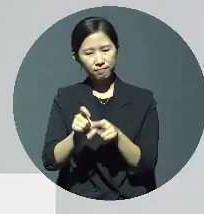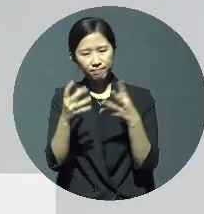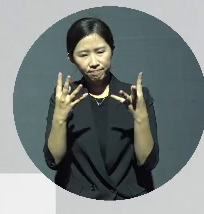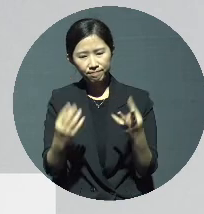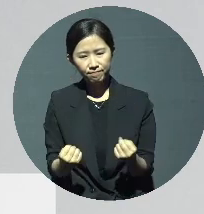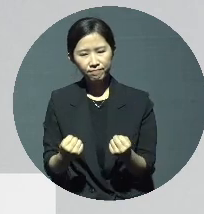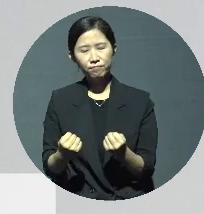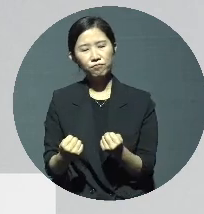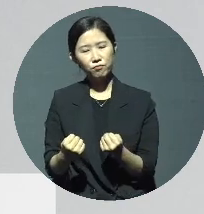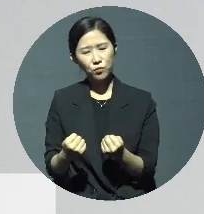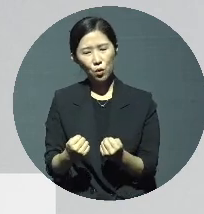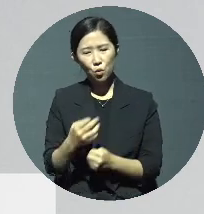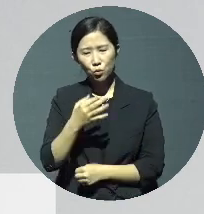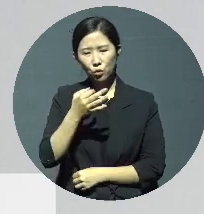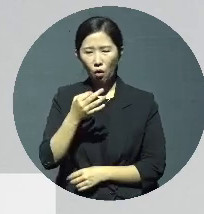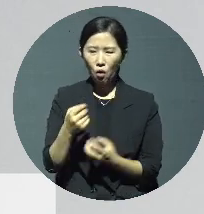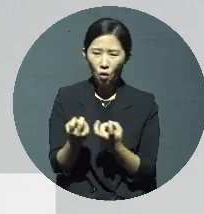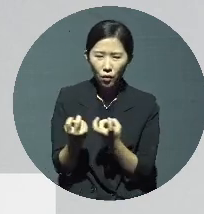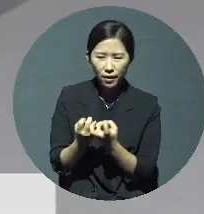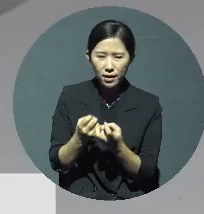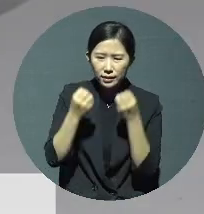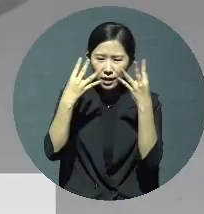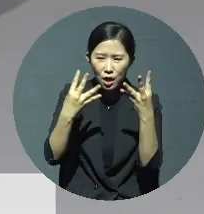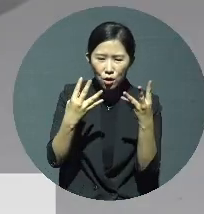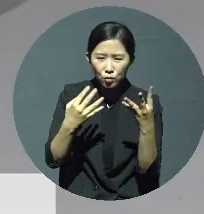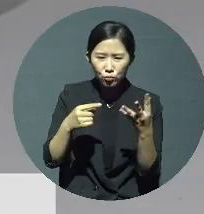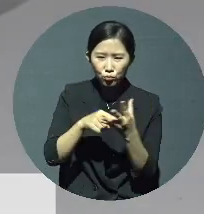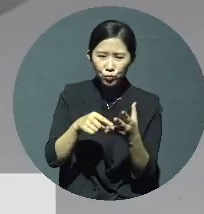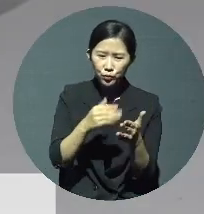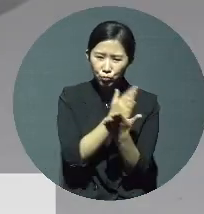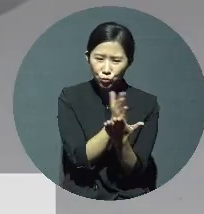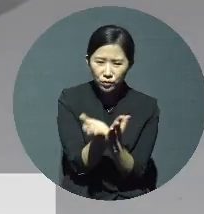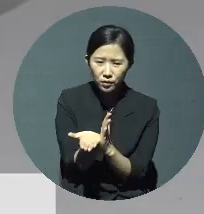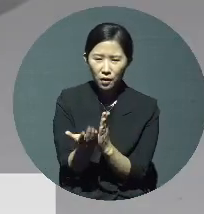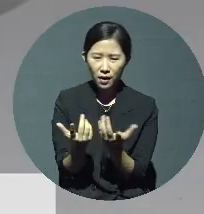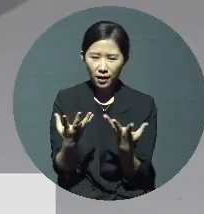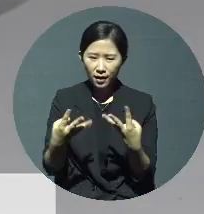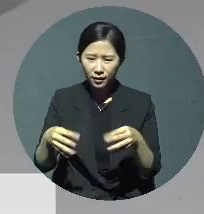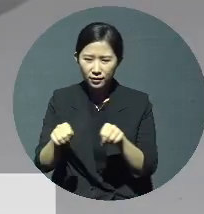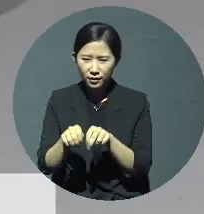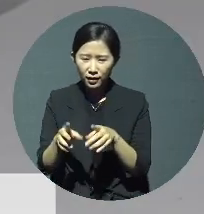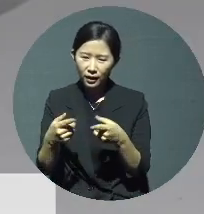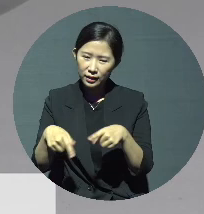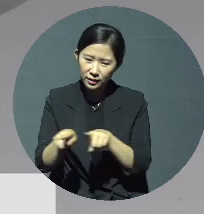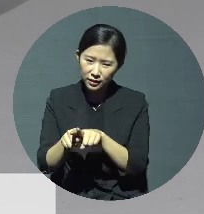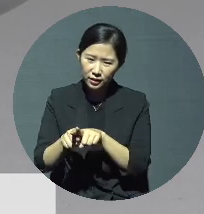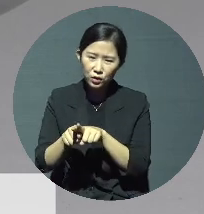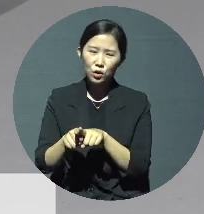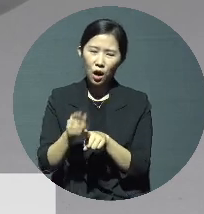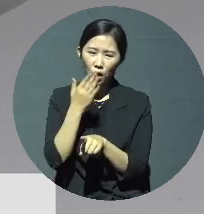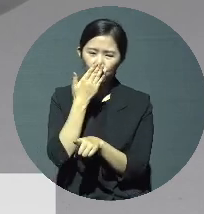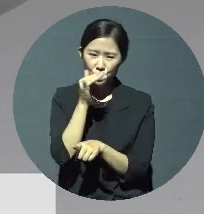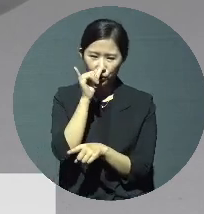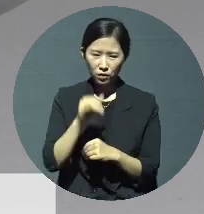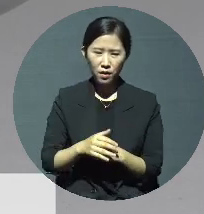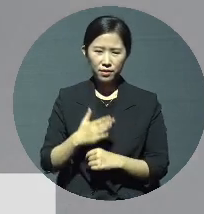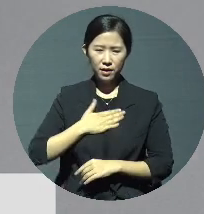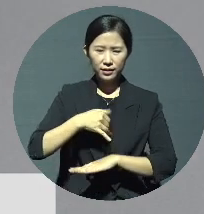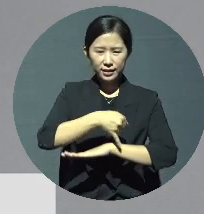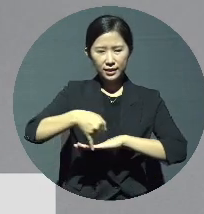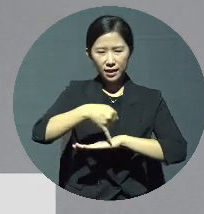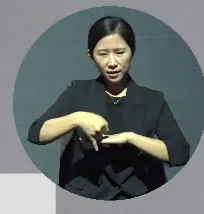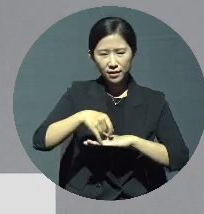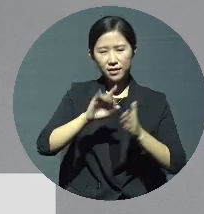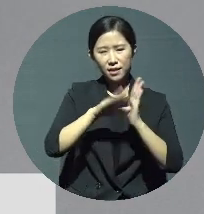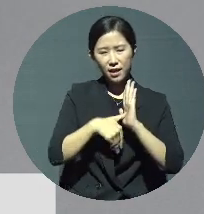product generate? How will they expand into new sectors or new geographies? And the business of design and the design